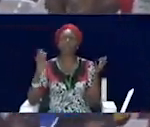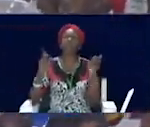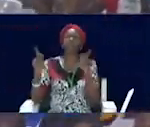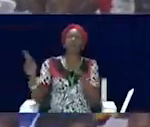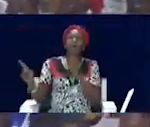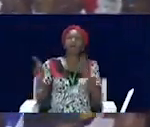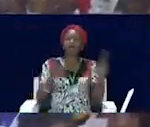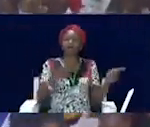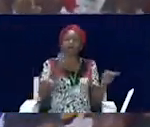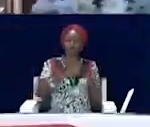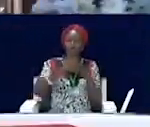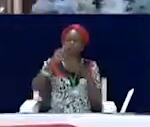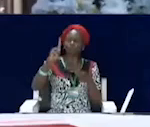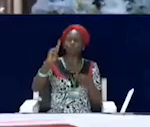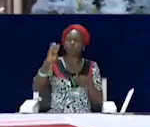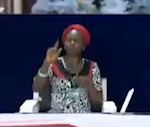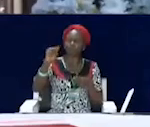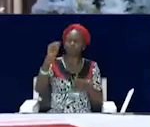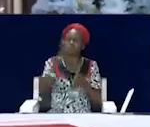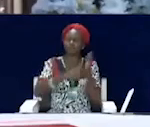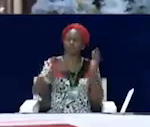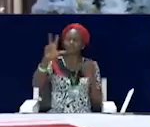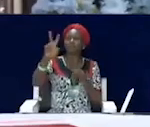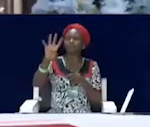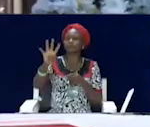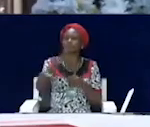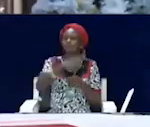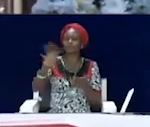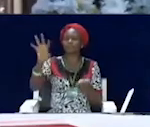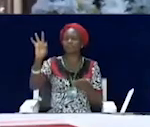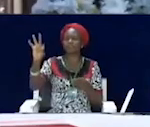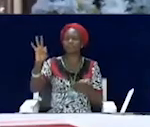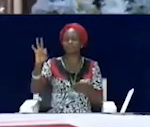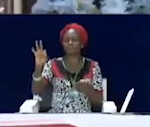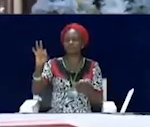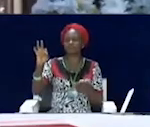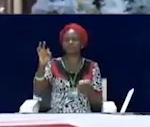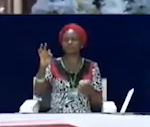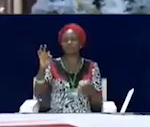According to Deuteronomy chapter 34 verse 9,